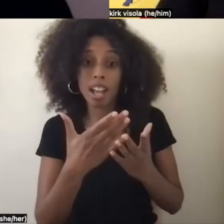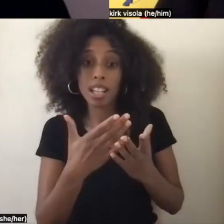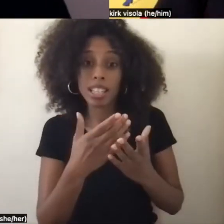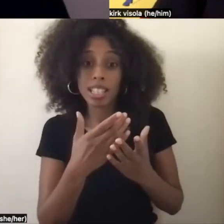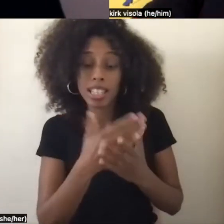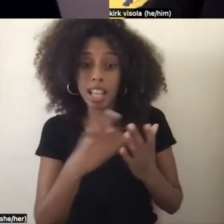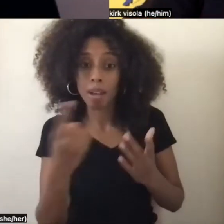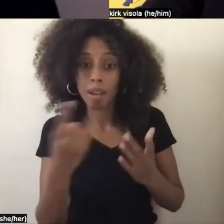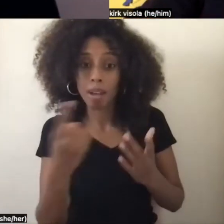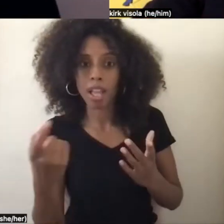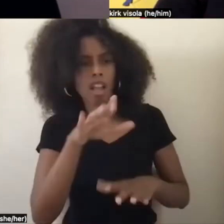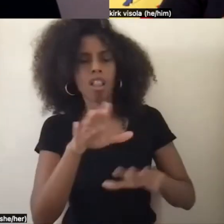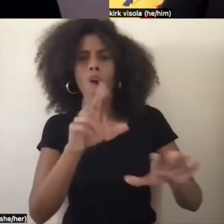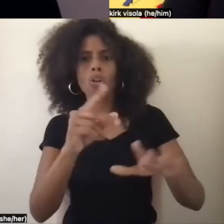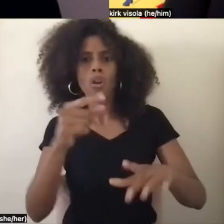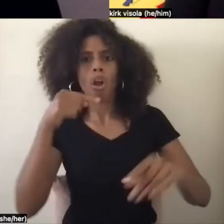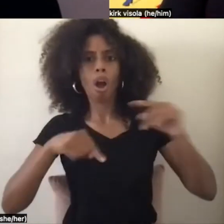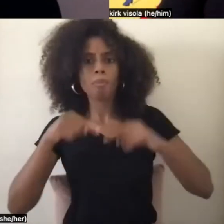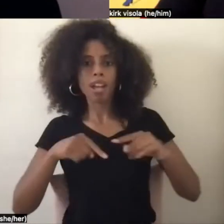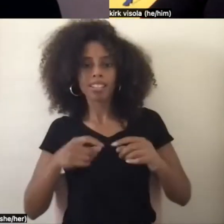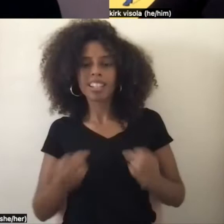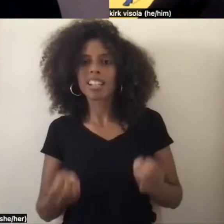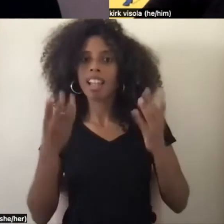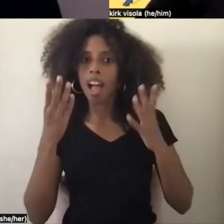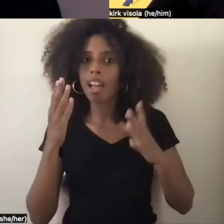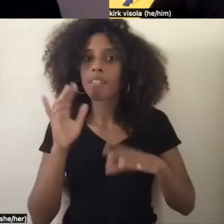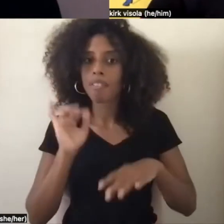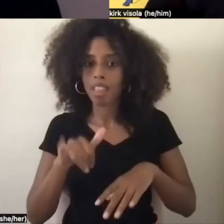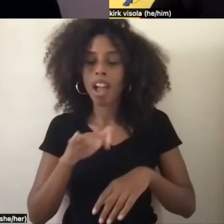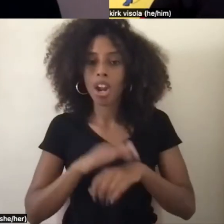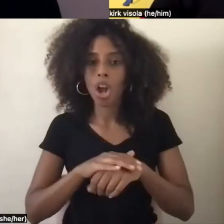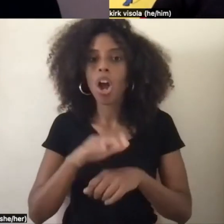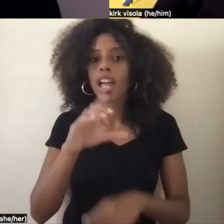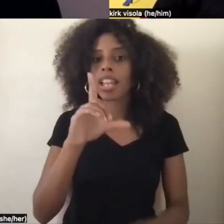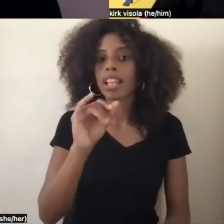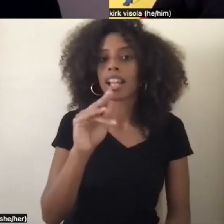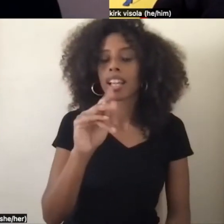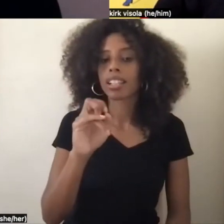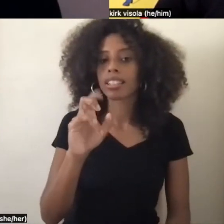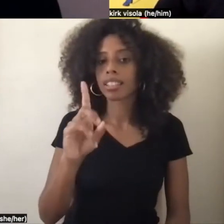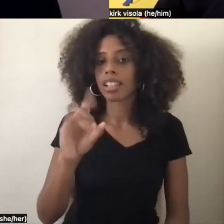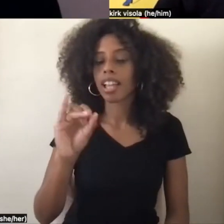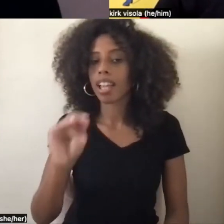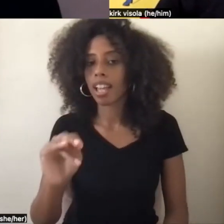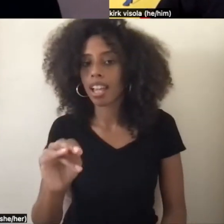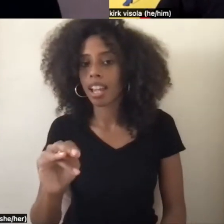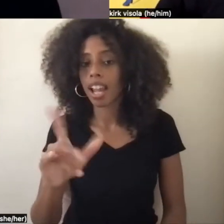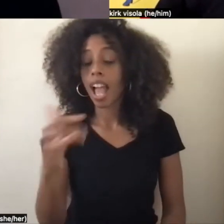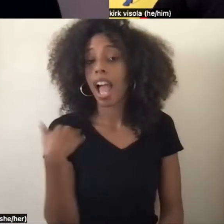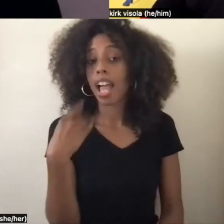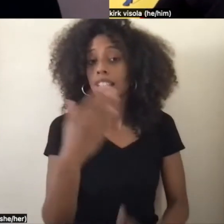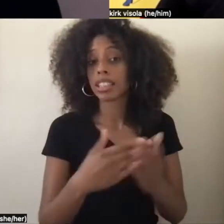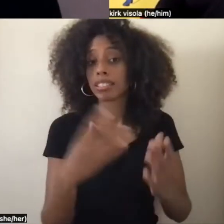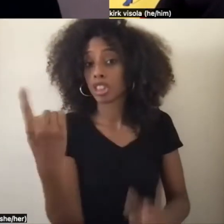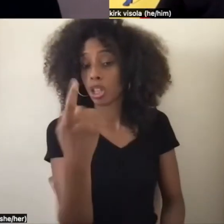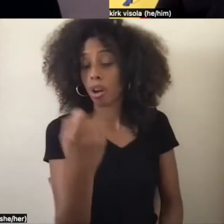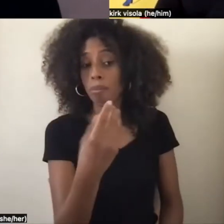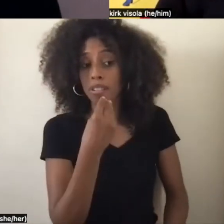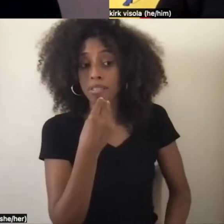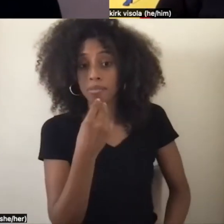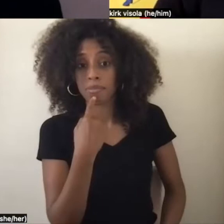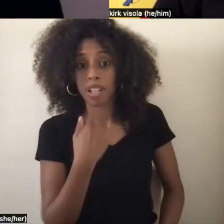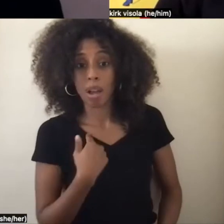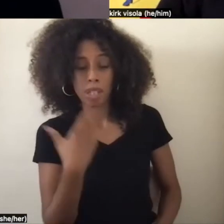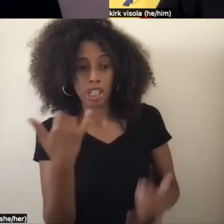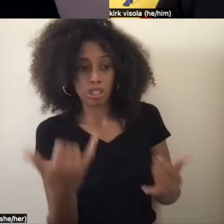everything else. And there's a ton of that on LinkedIn. And I had somebody tell me today, you know, there's no way you can prove that. How do you know